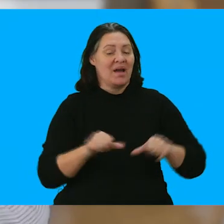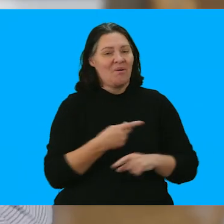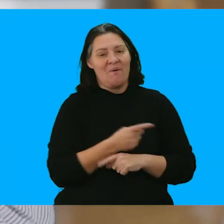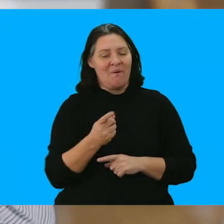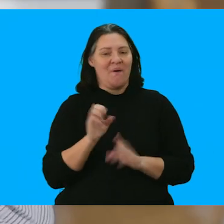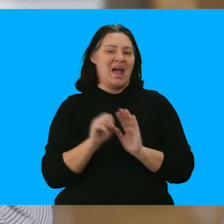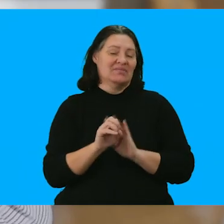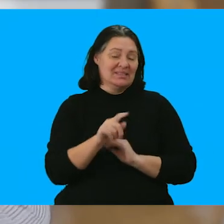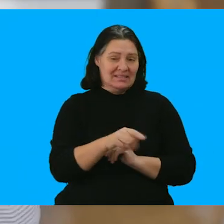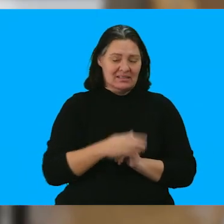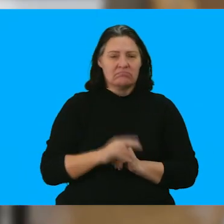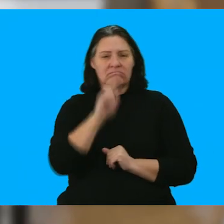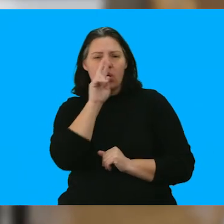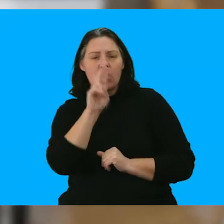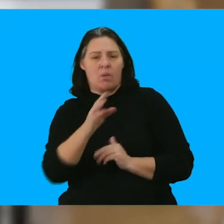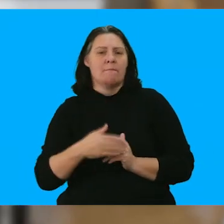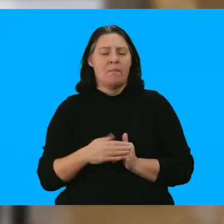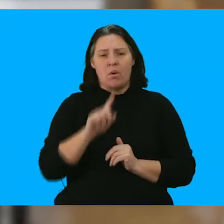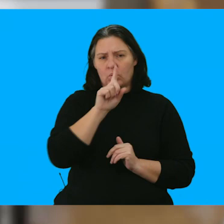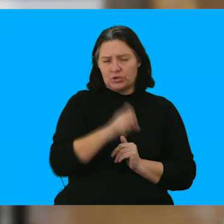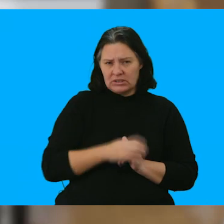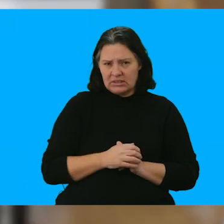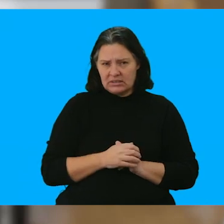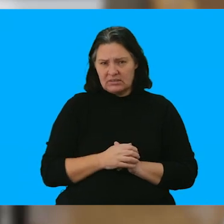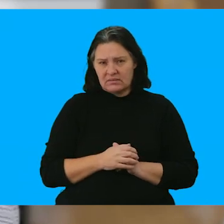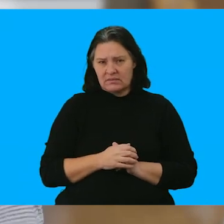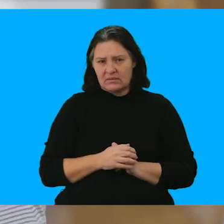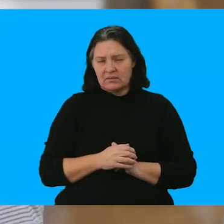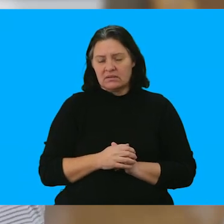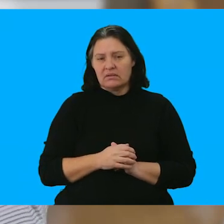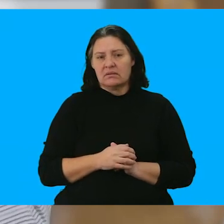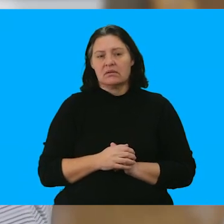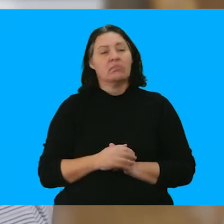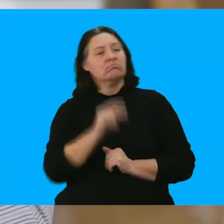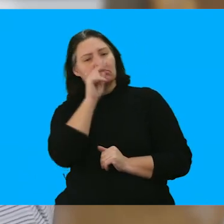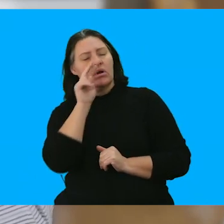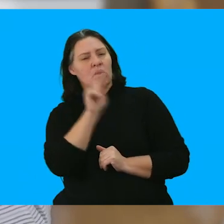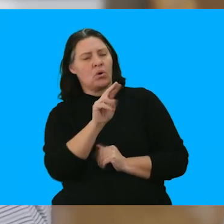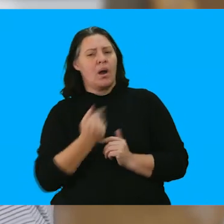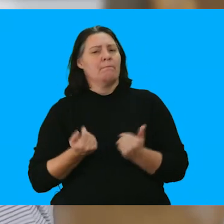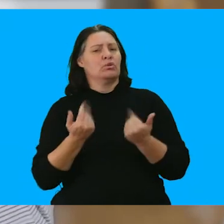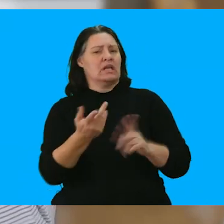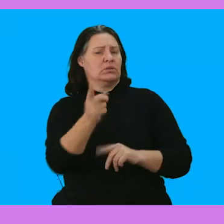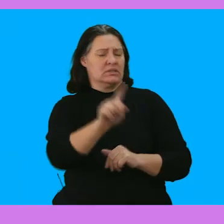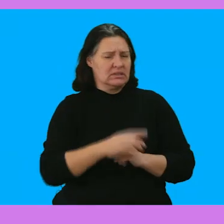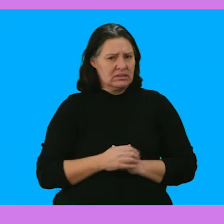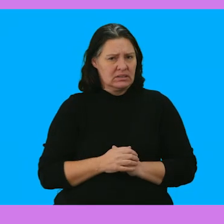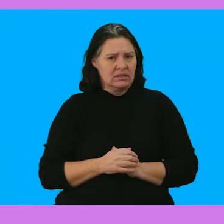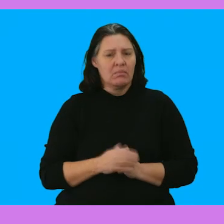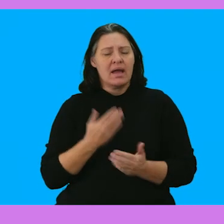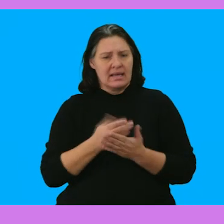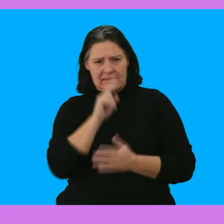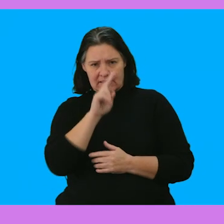Guys, welcome back after our short advert break. Let us now look at another question. So, when I look at what is presented